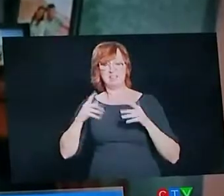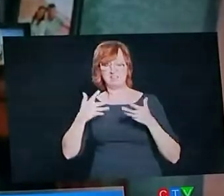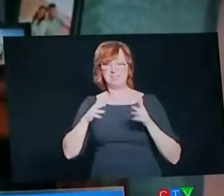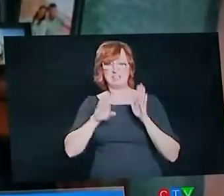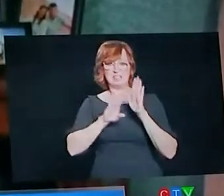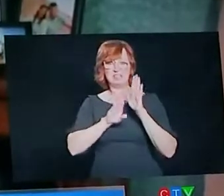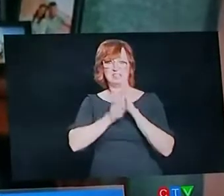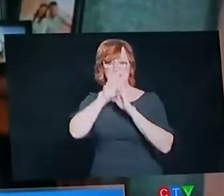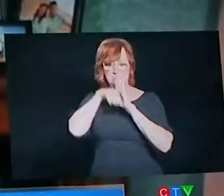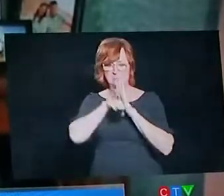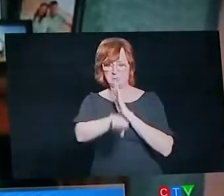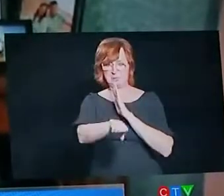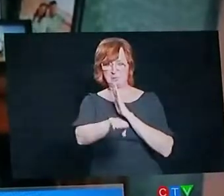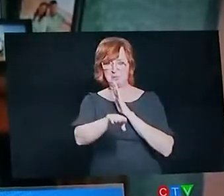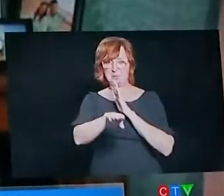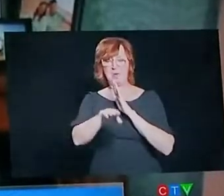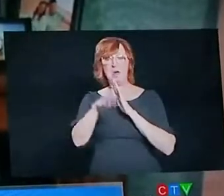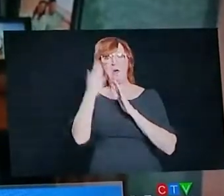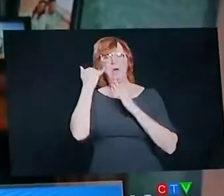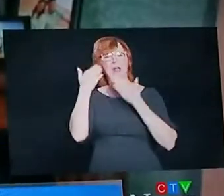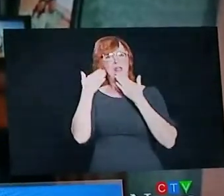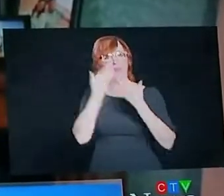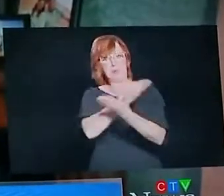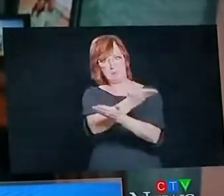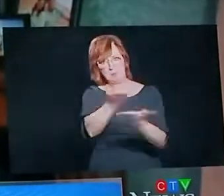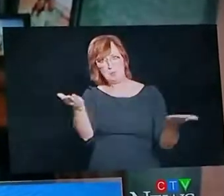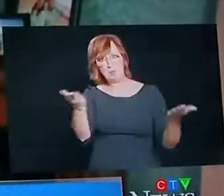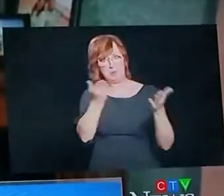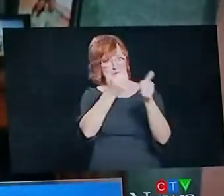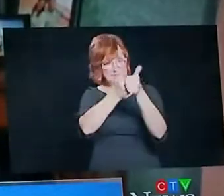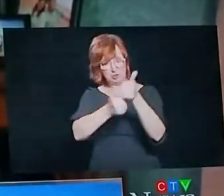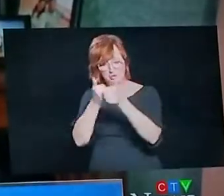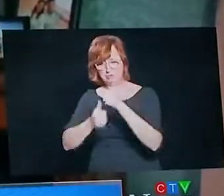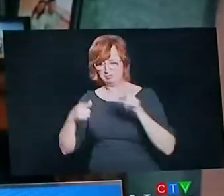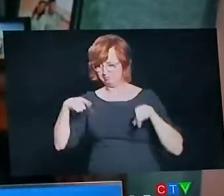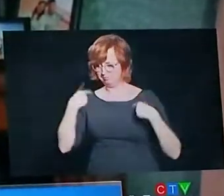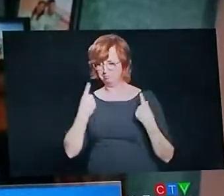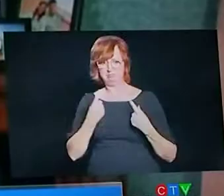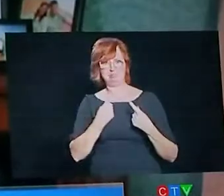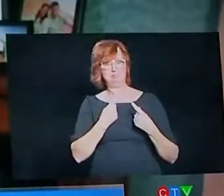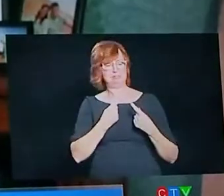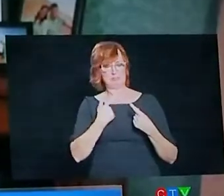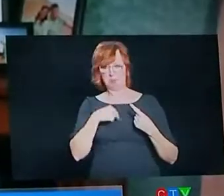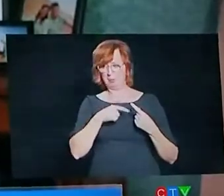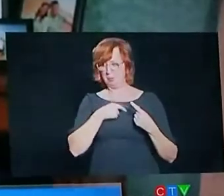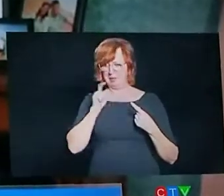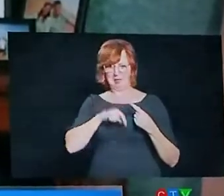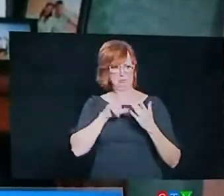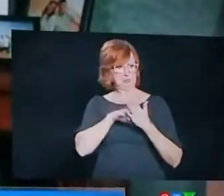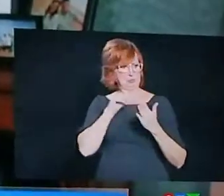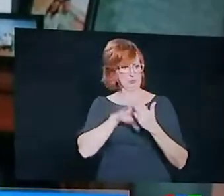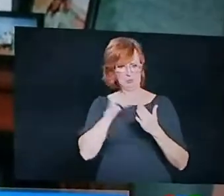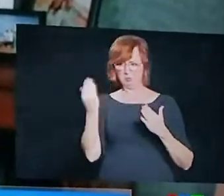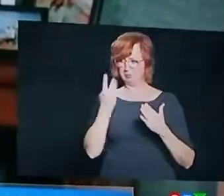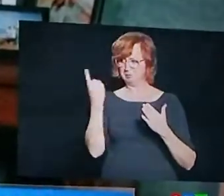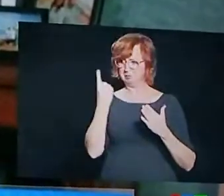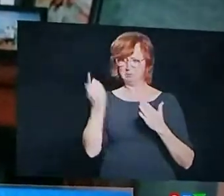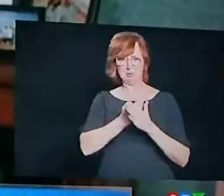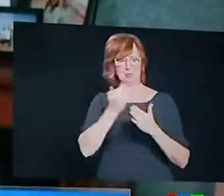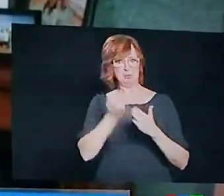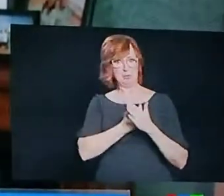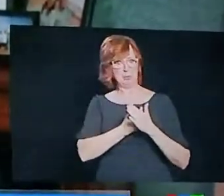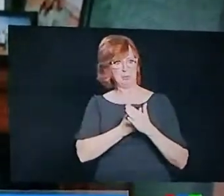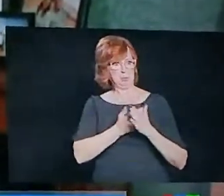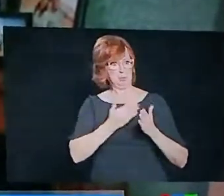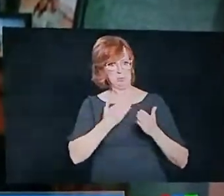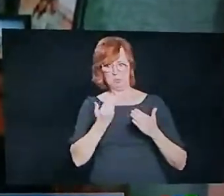you. Over the past few weeks, we all had to quickly learn a strange new way to live, and we did. We learned